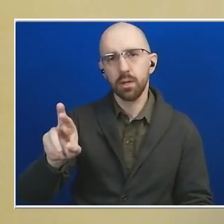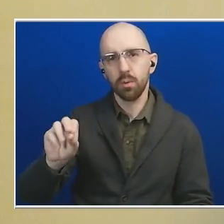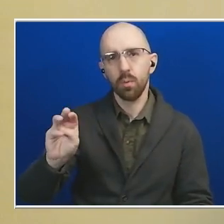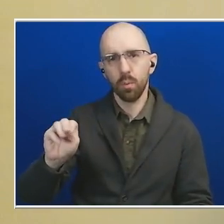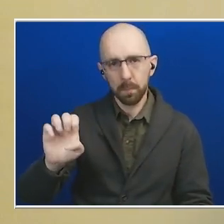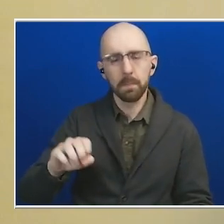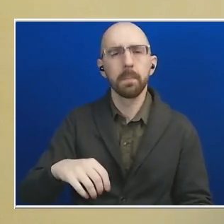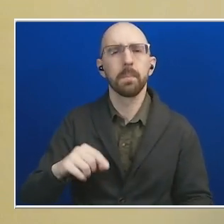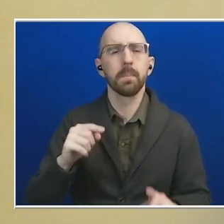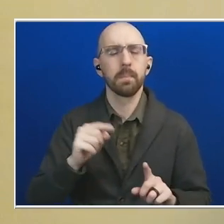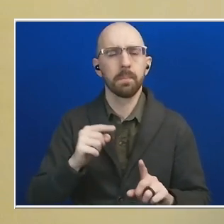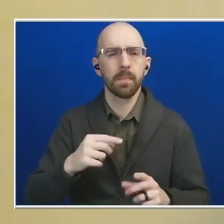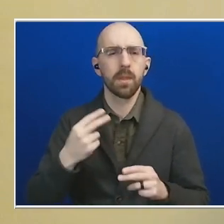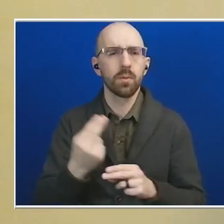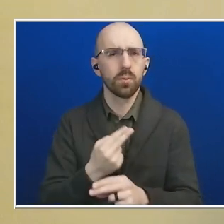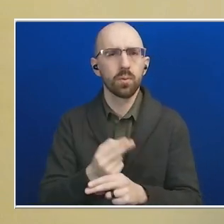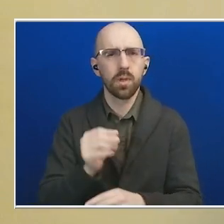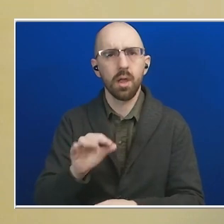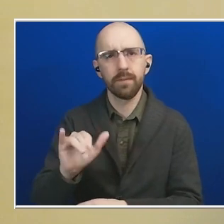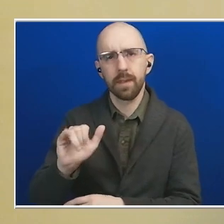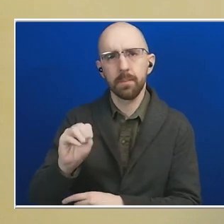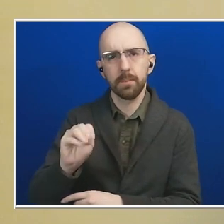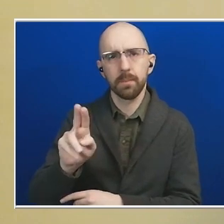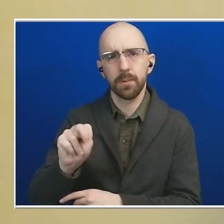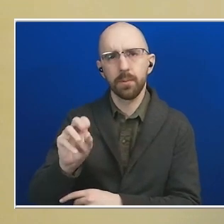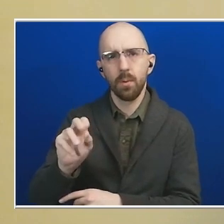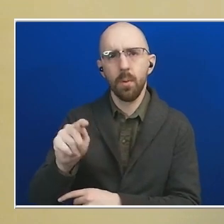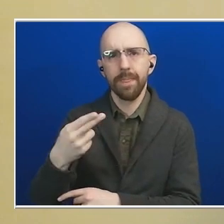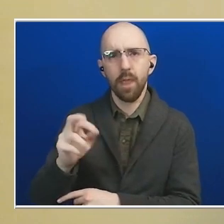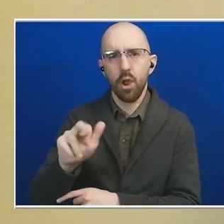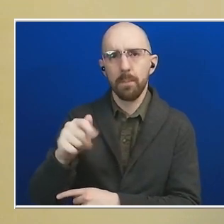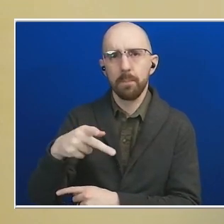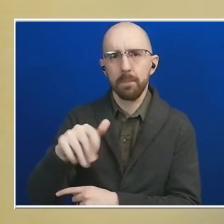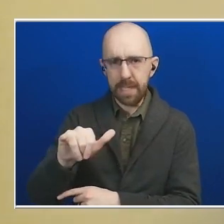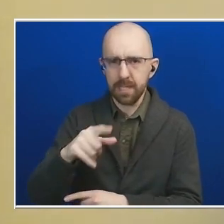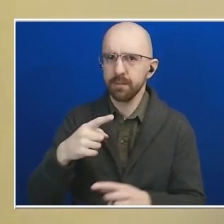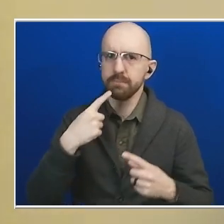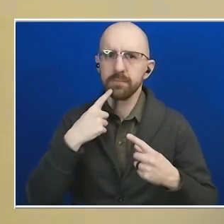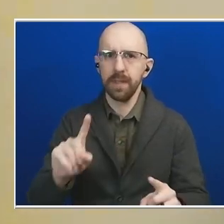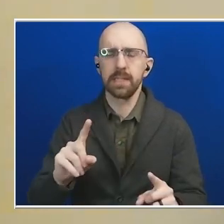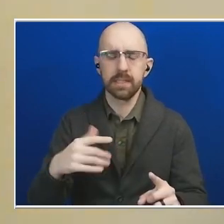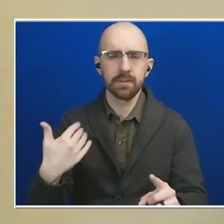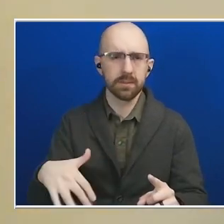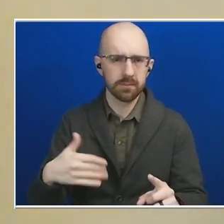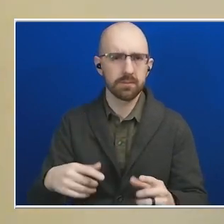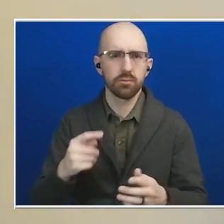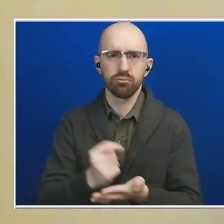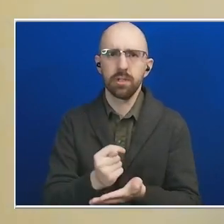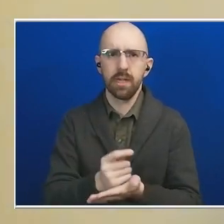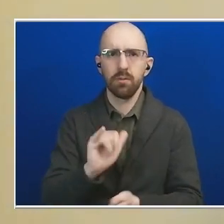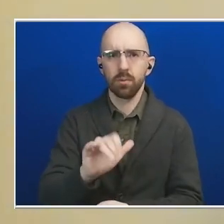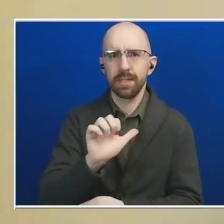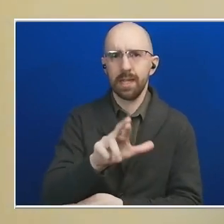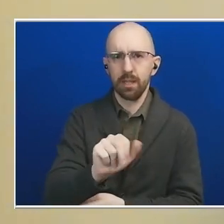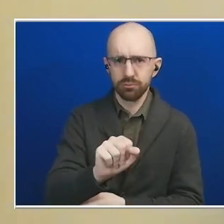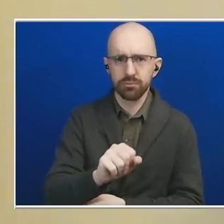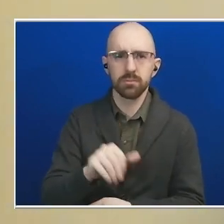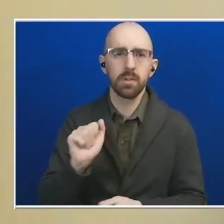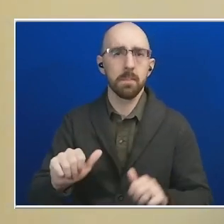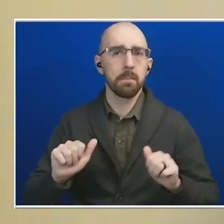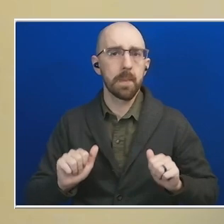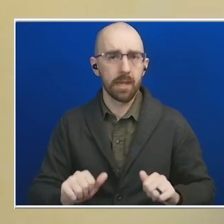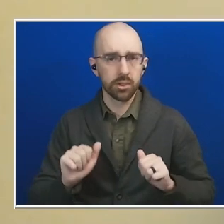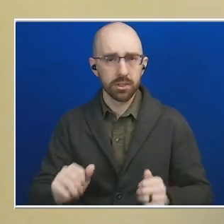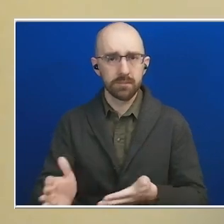the use of immunotherapies is extremely effective in treating those cancers. We could potentially wipe